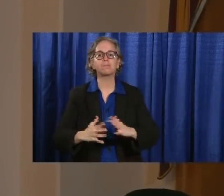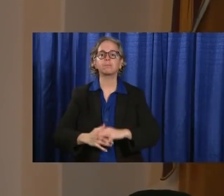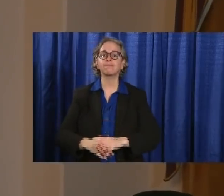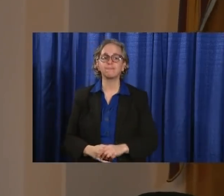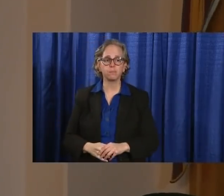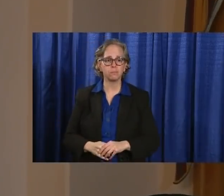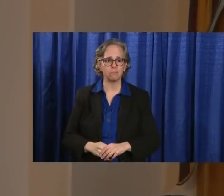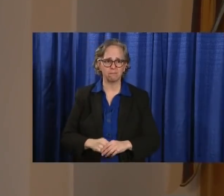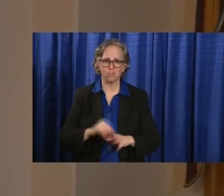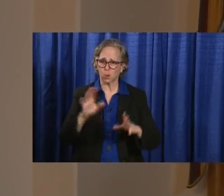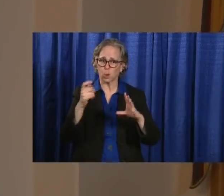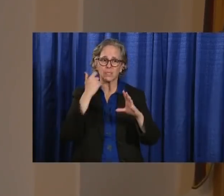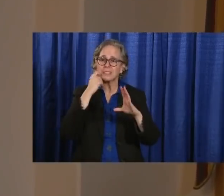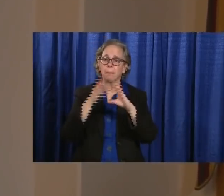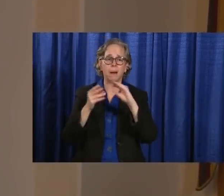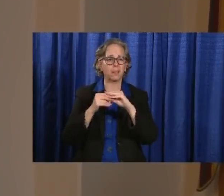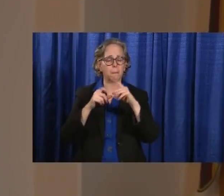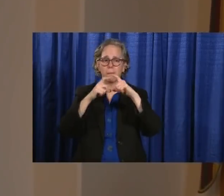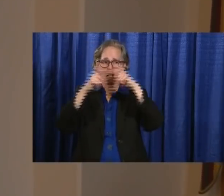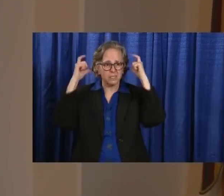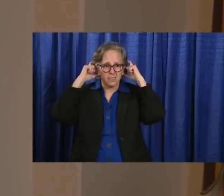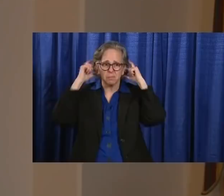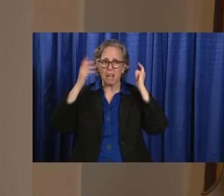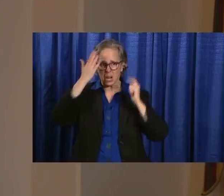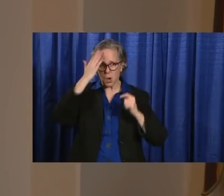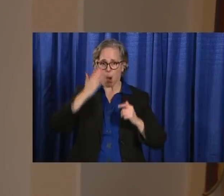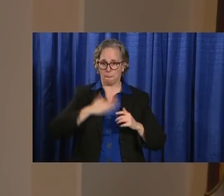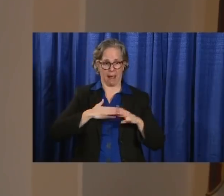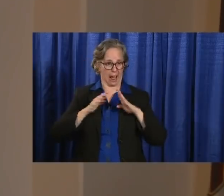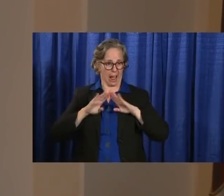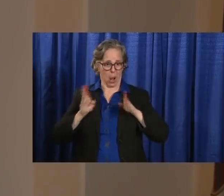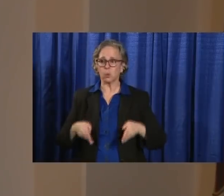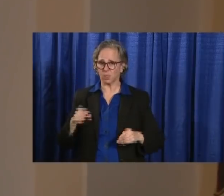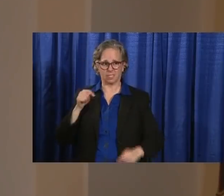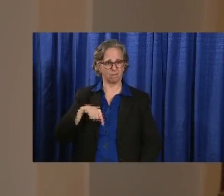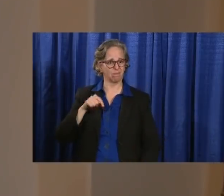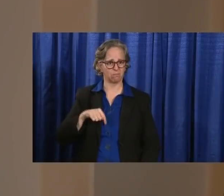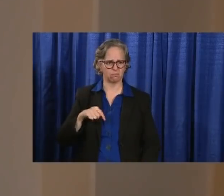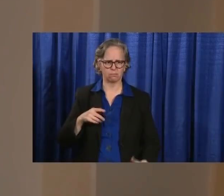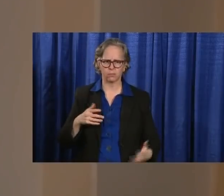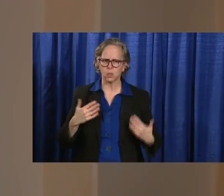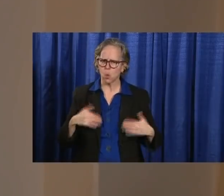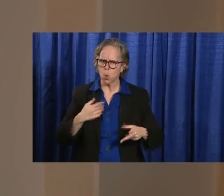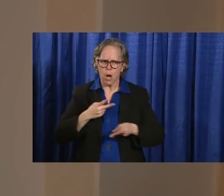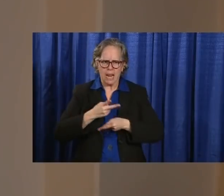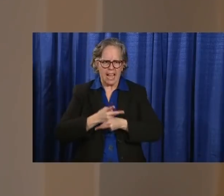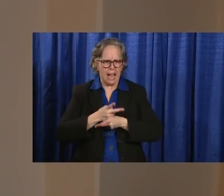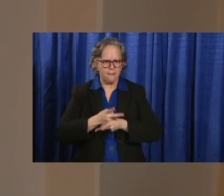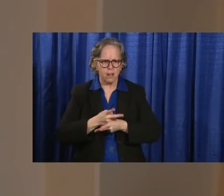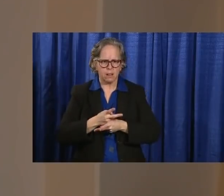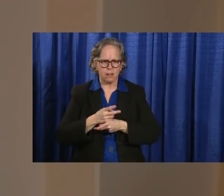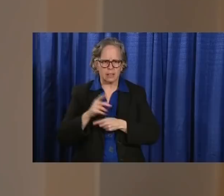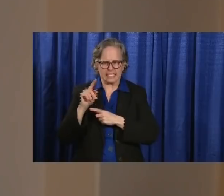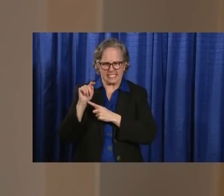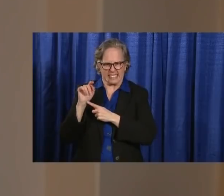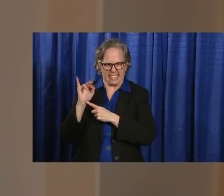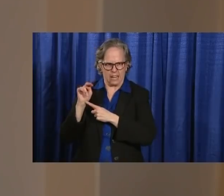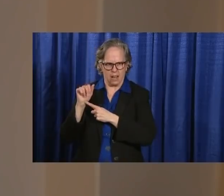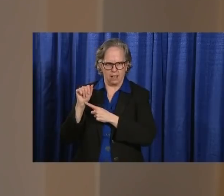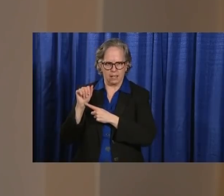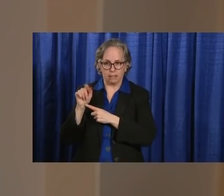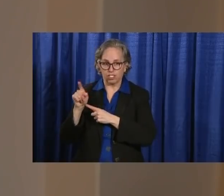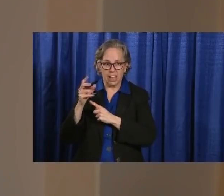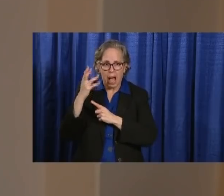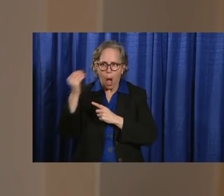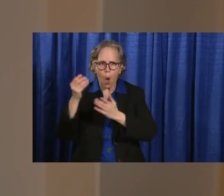I know around our household, we know we're being very careful. Tina, when she goes out and shops her one